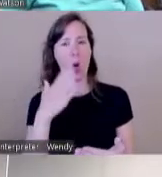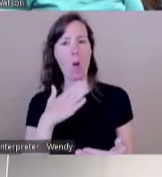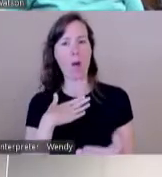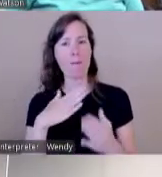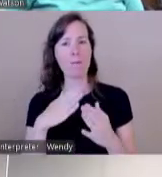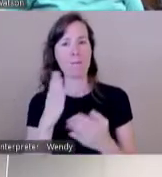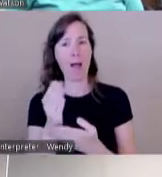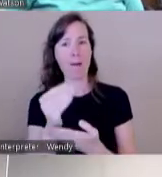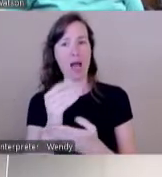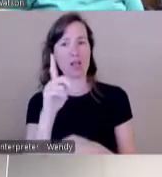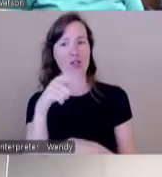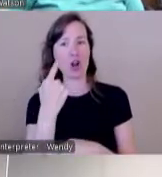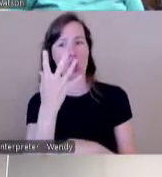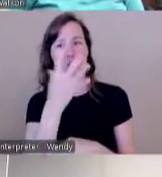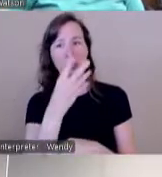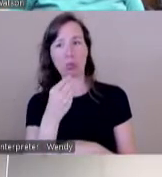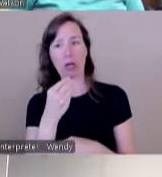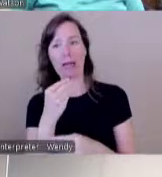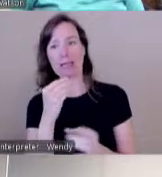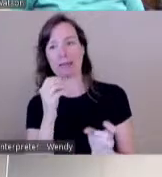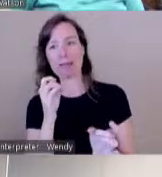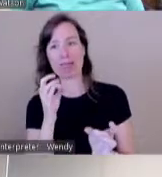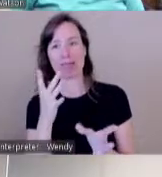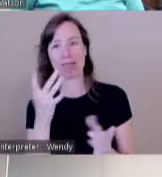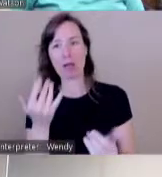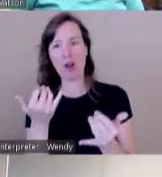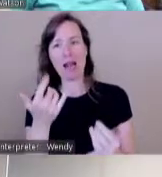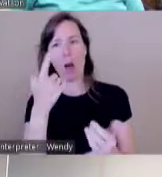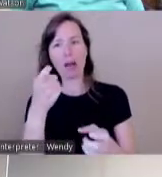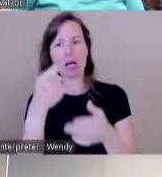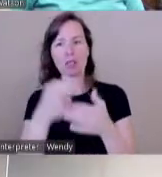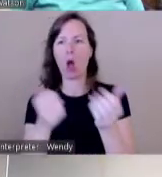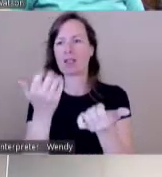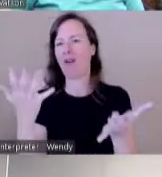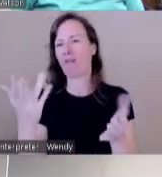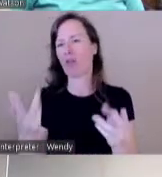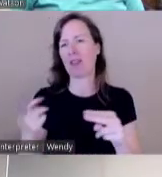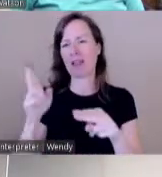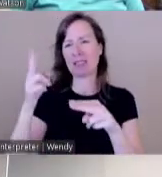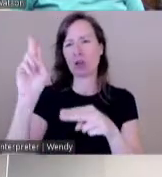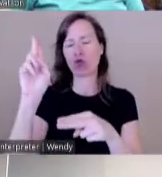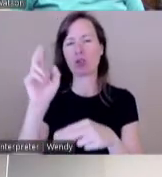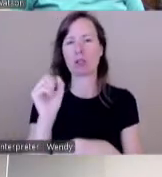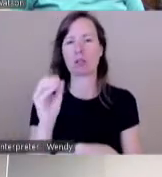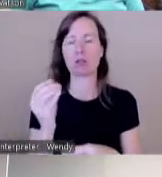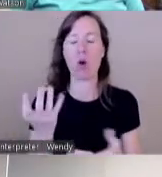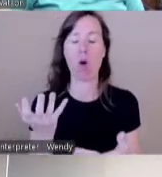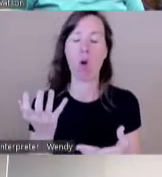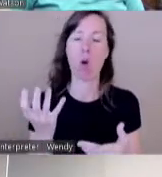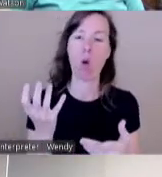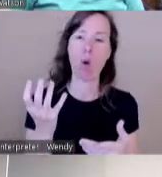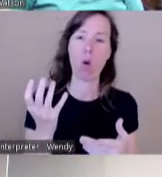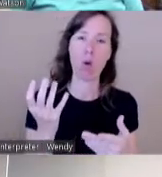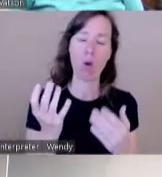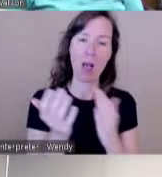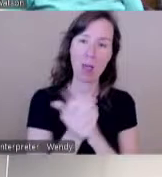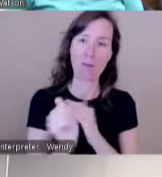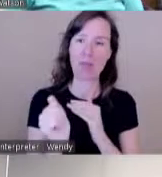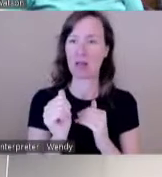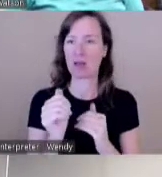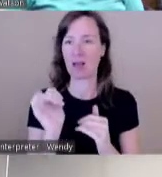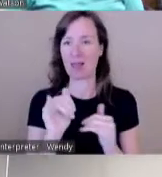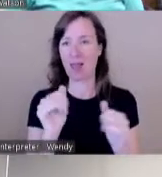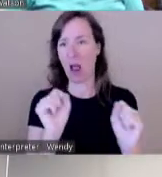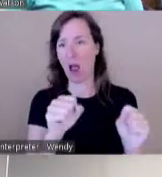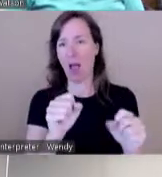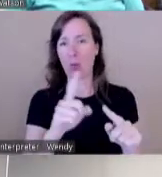pretty dire right now because the cost of everything has just increased so much. So the fact that we're able to keep things relatively level